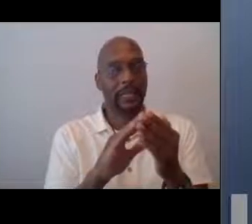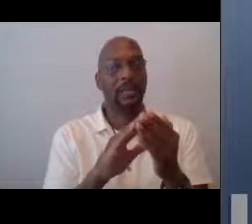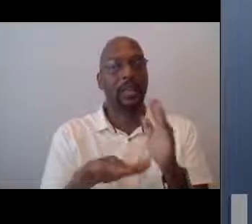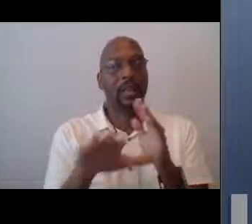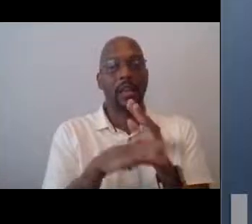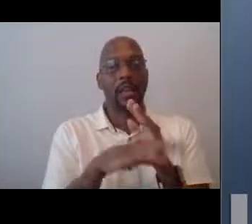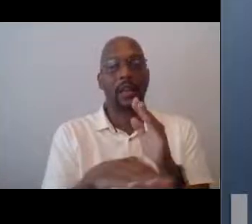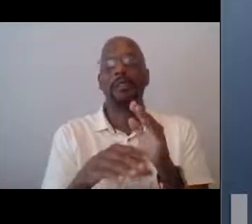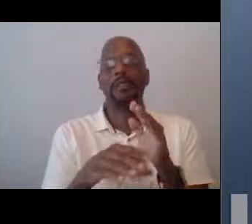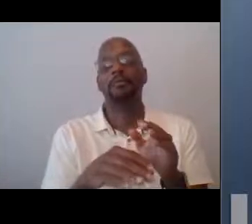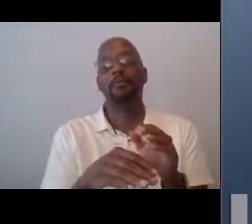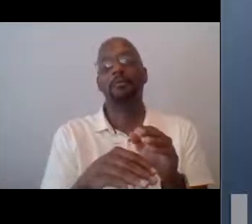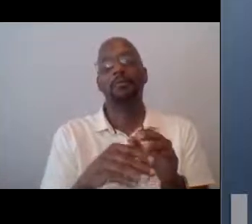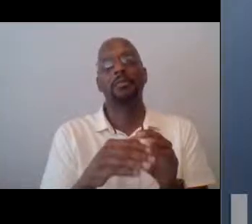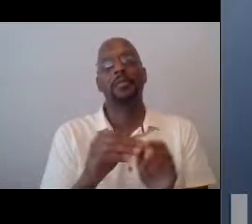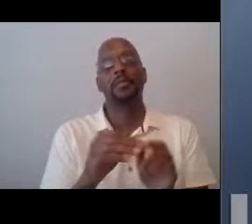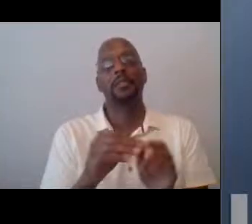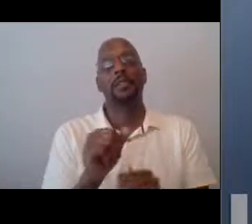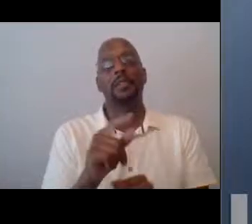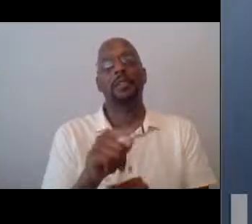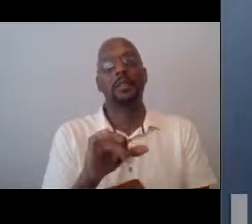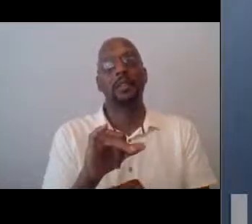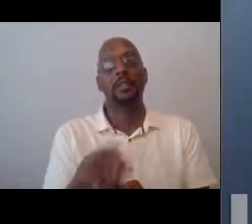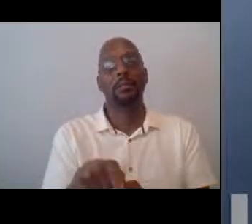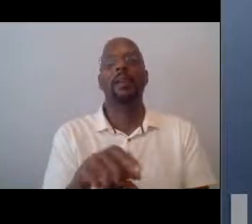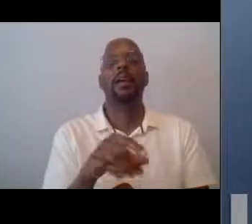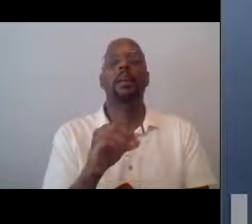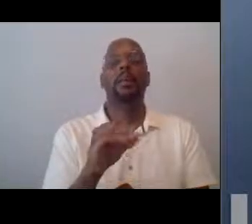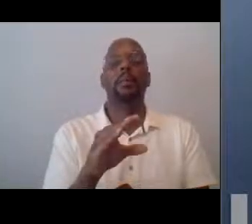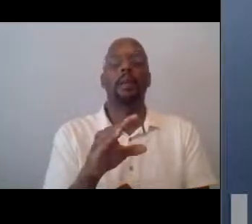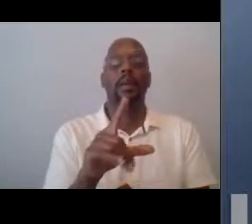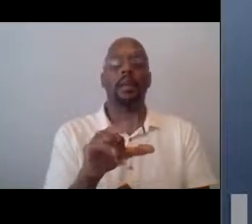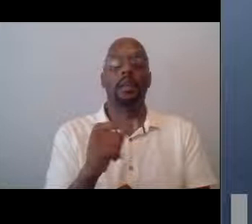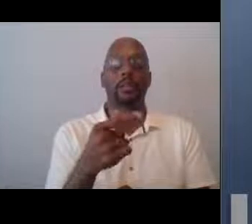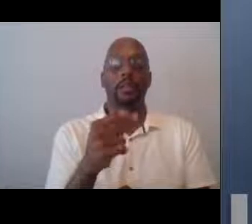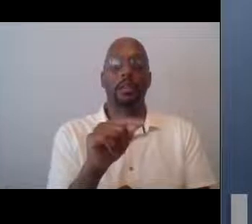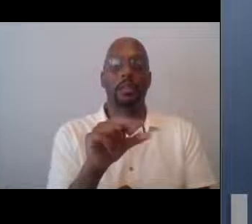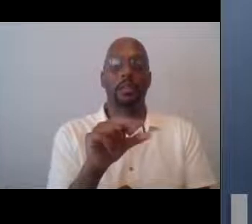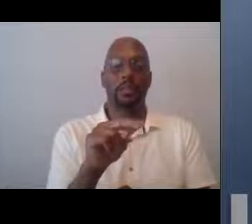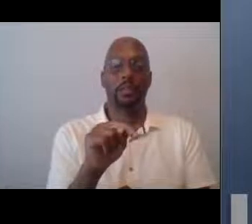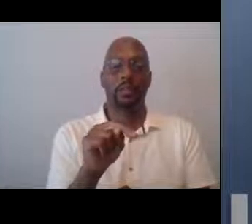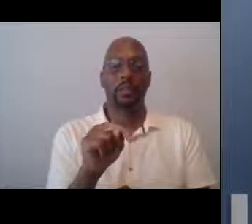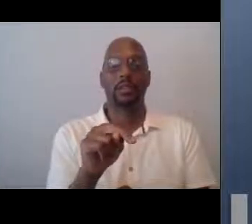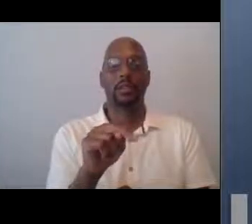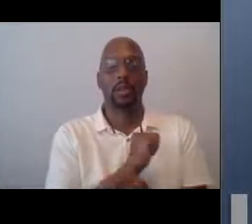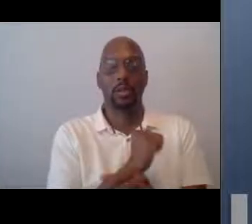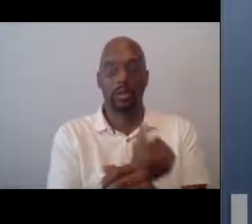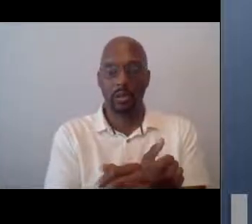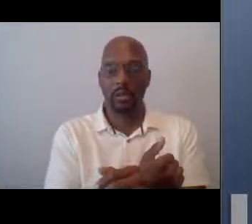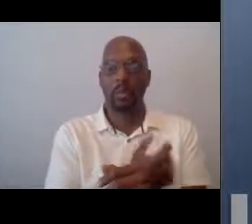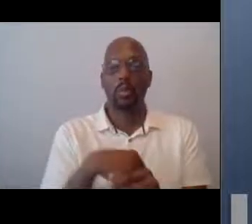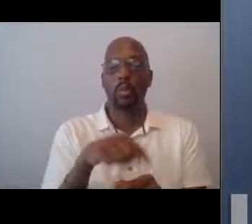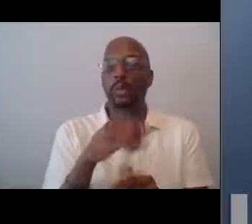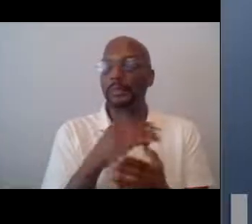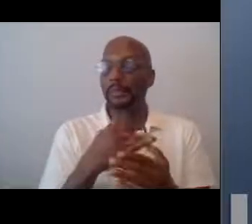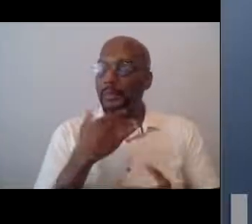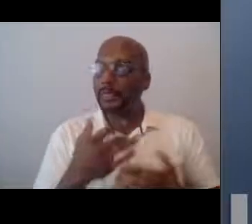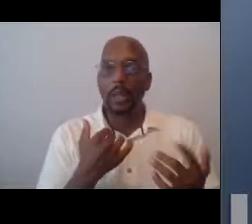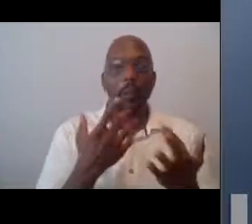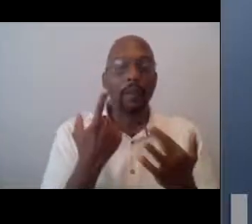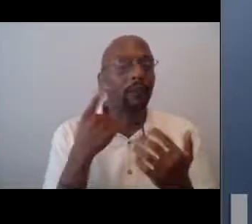update, the STIP, state budget, obligation authority, and the ATP. And of course, we're all anxiously awaiting the